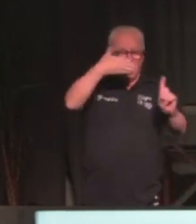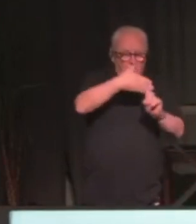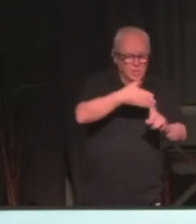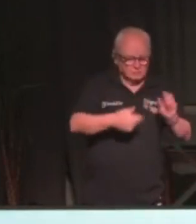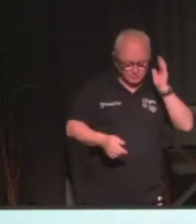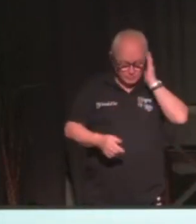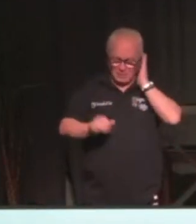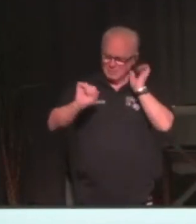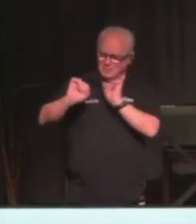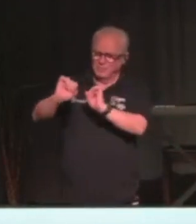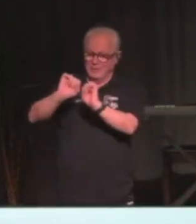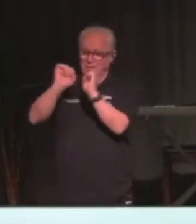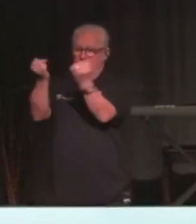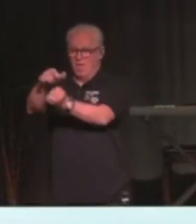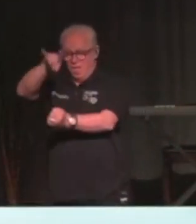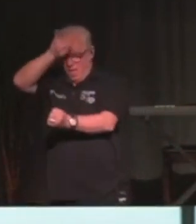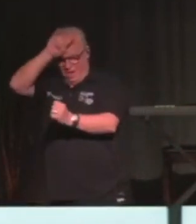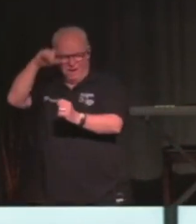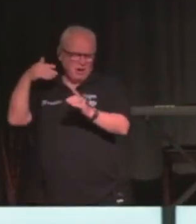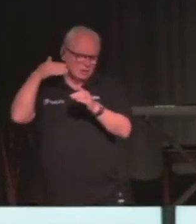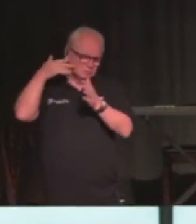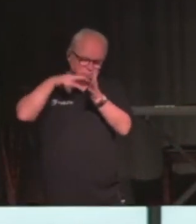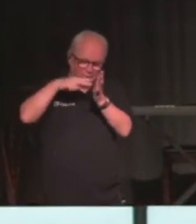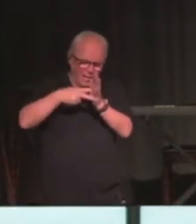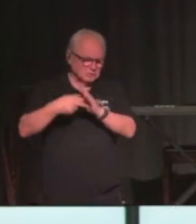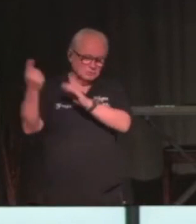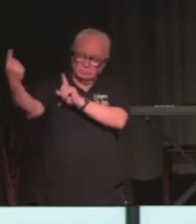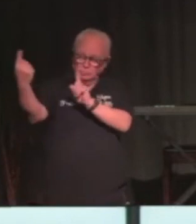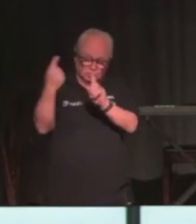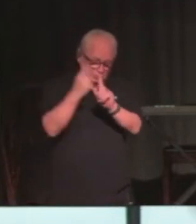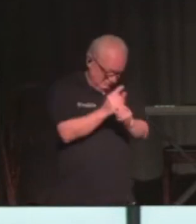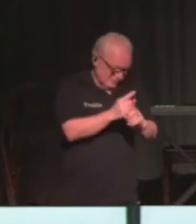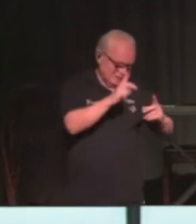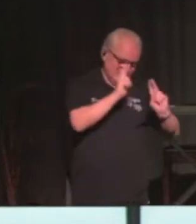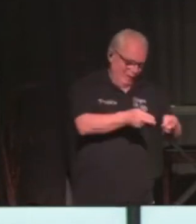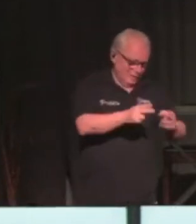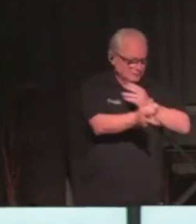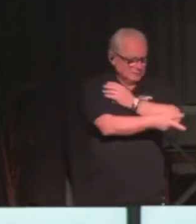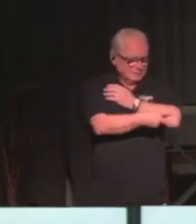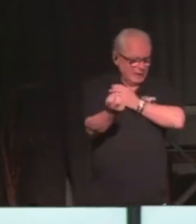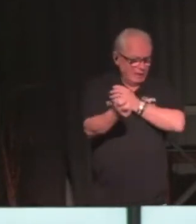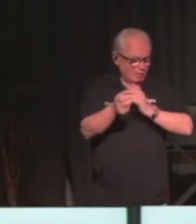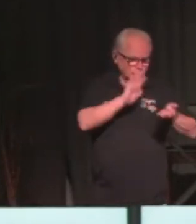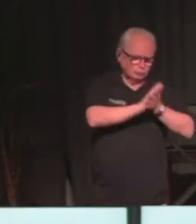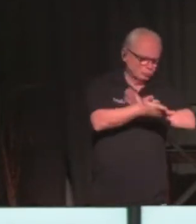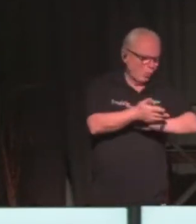Yeah, that's their intention, okay? They come to kill, steal, and destroy,